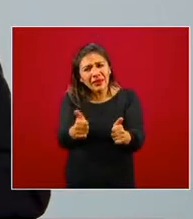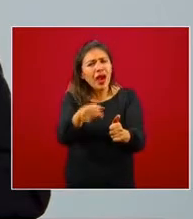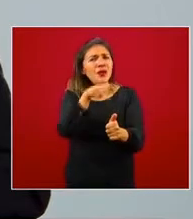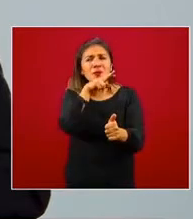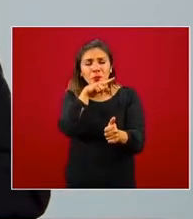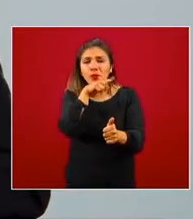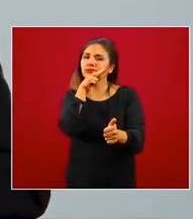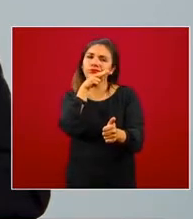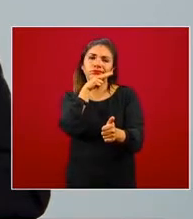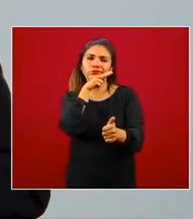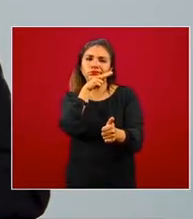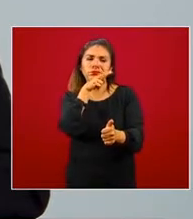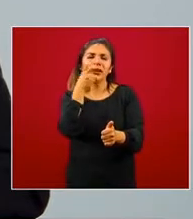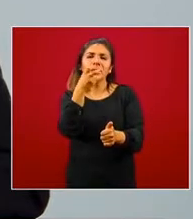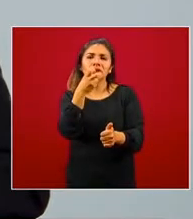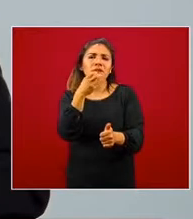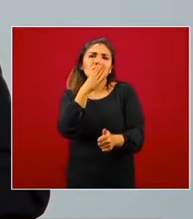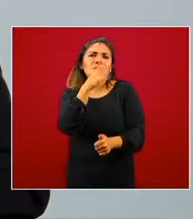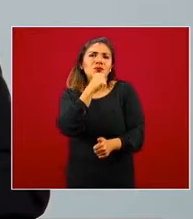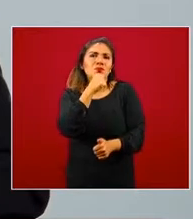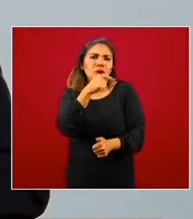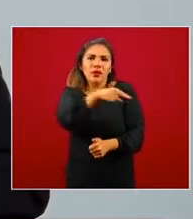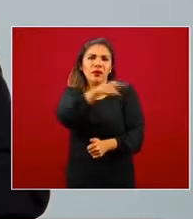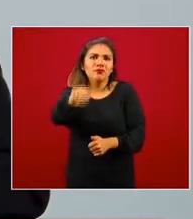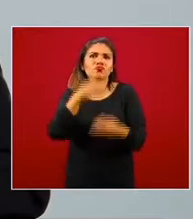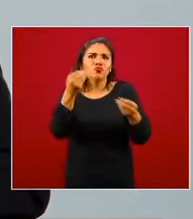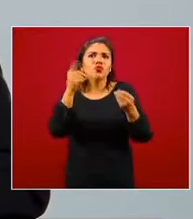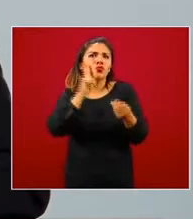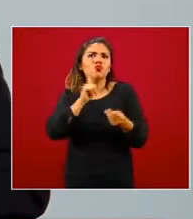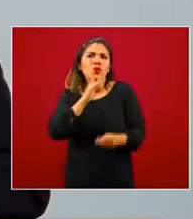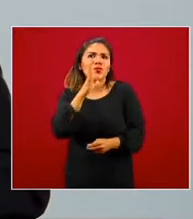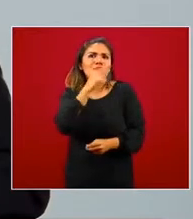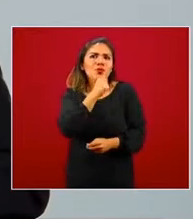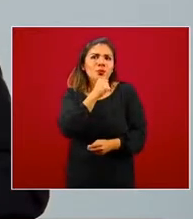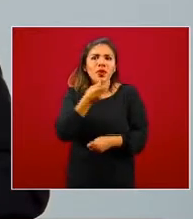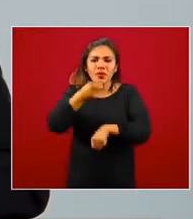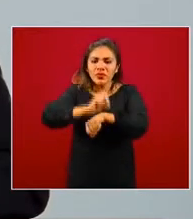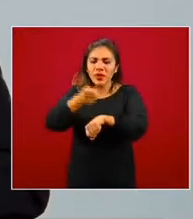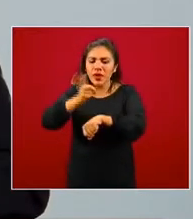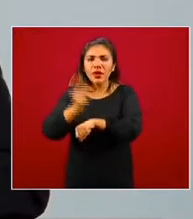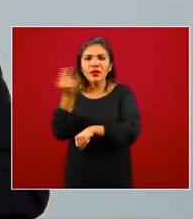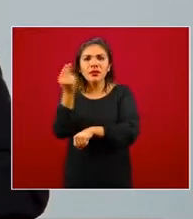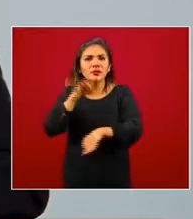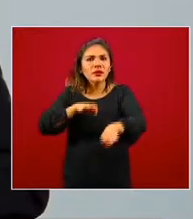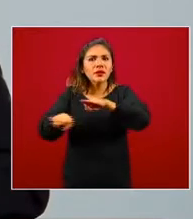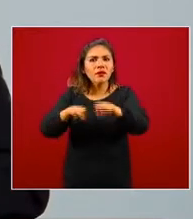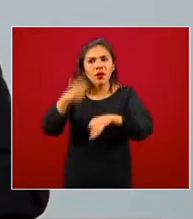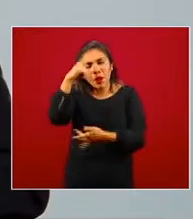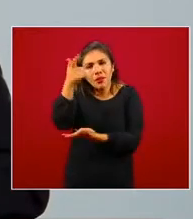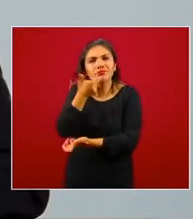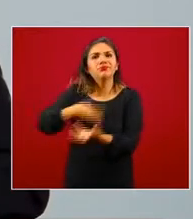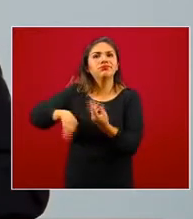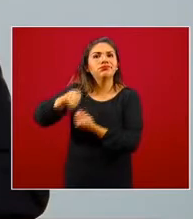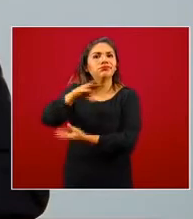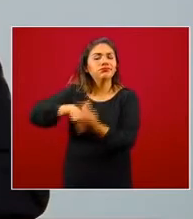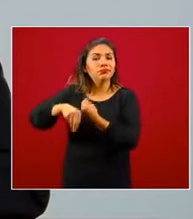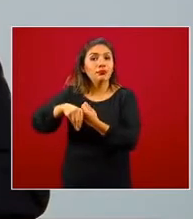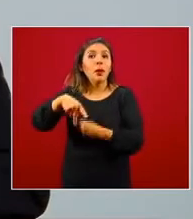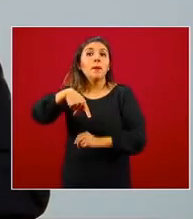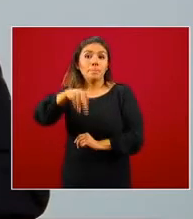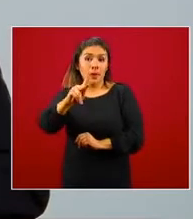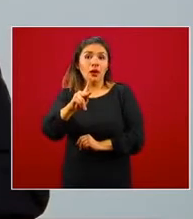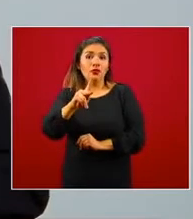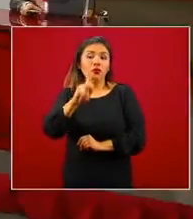besides telling them stay at home, because that doesn't apply to so many of these people because they live literally hand to